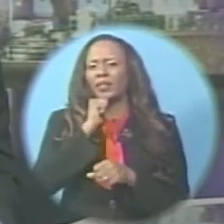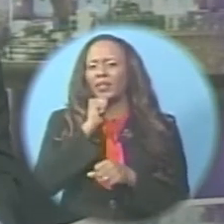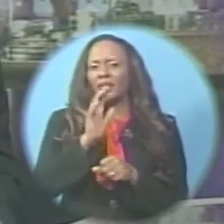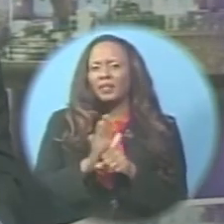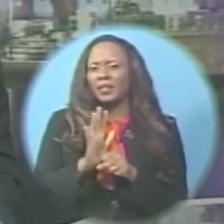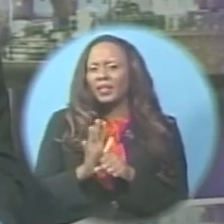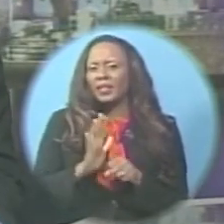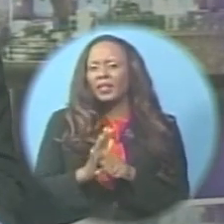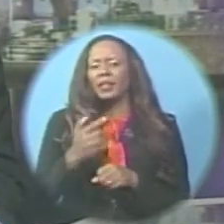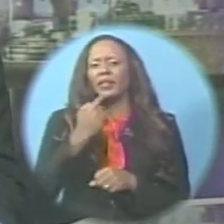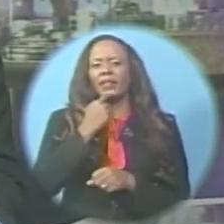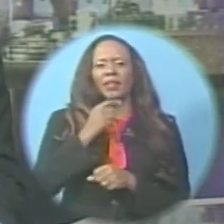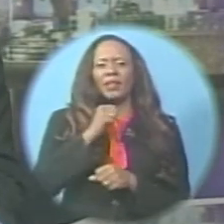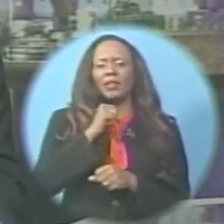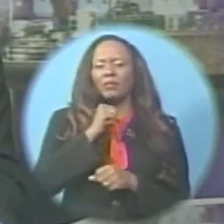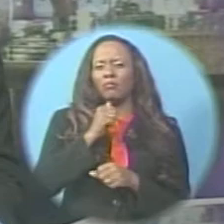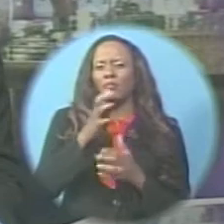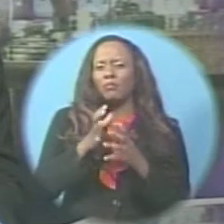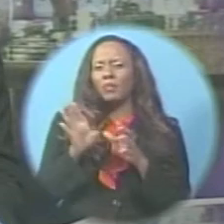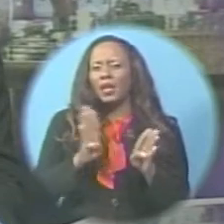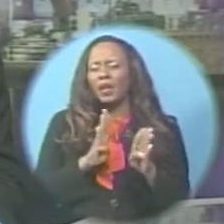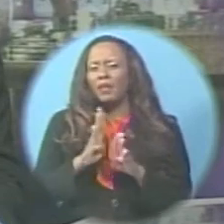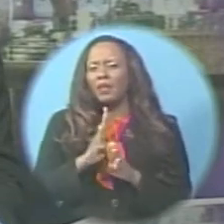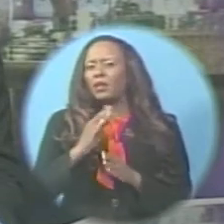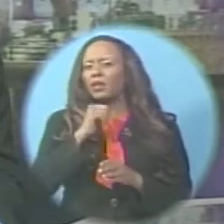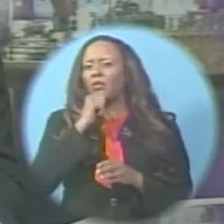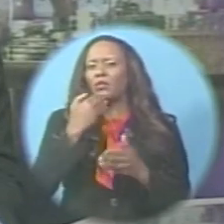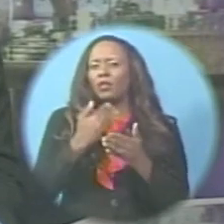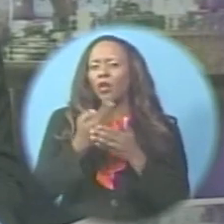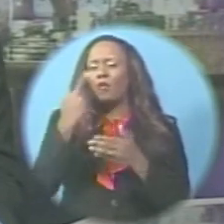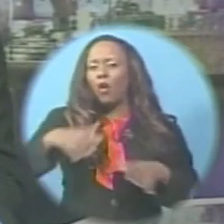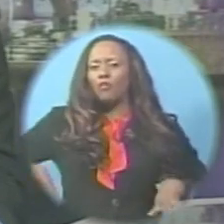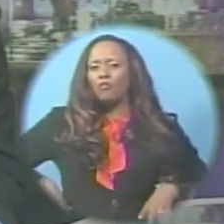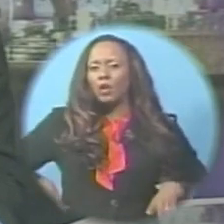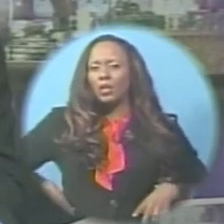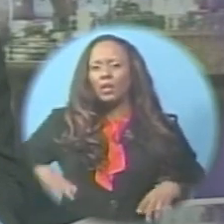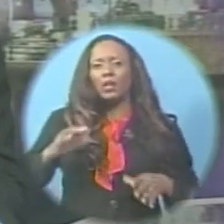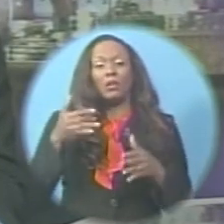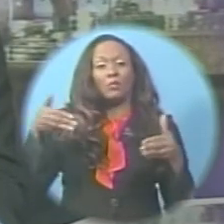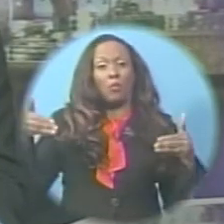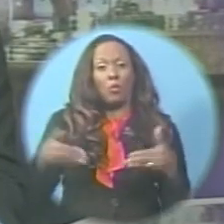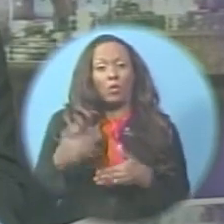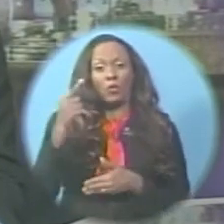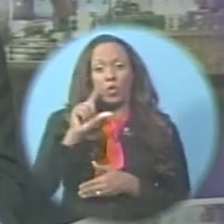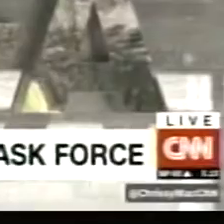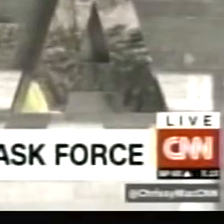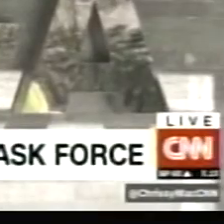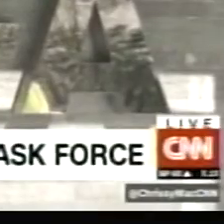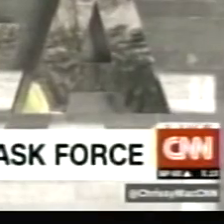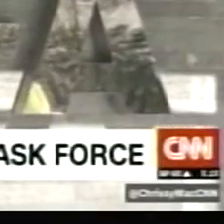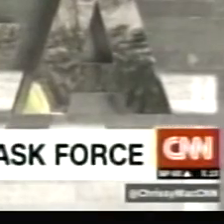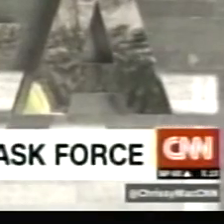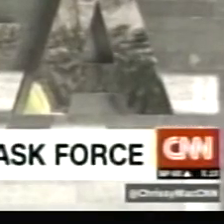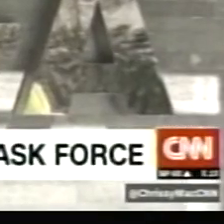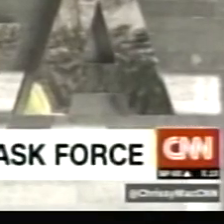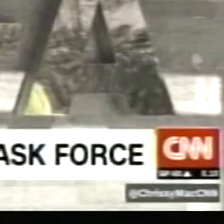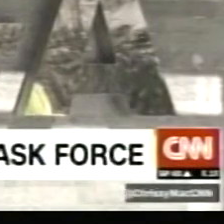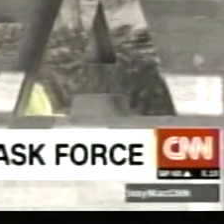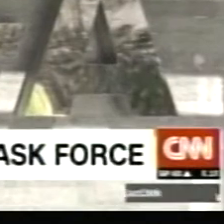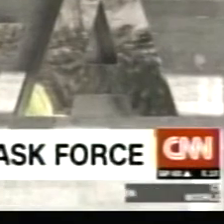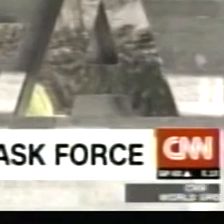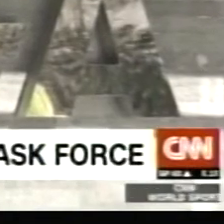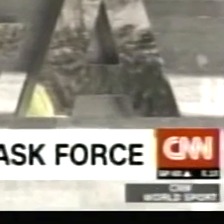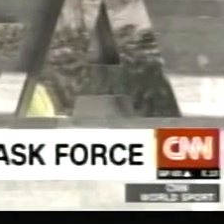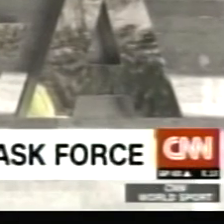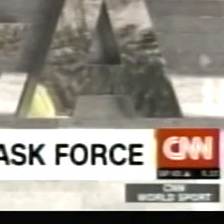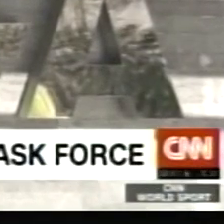indiscriminate behavior in Russia, the host of 2018 World Cup. The task force was established in 2013 by